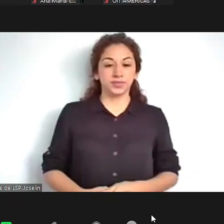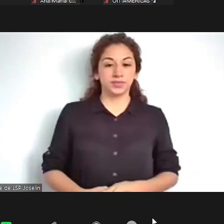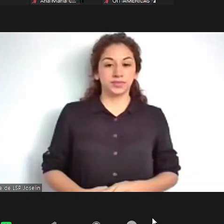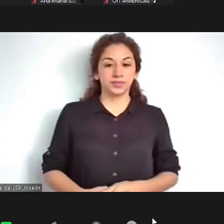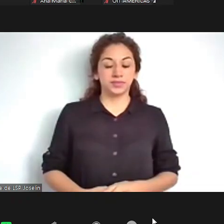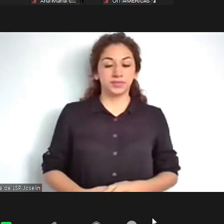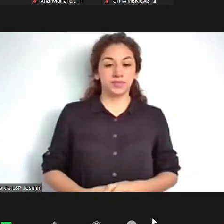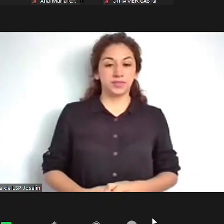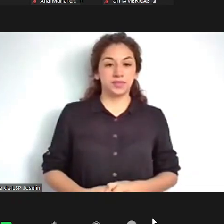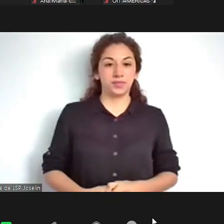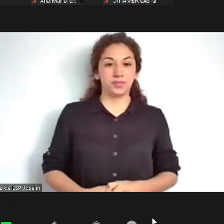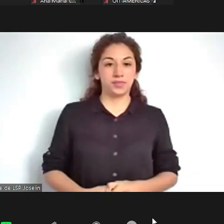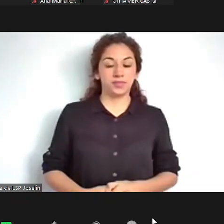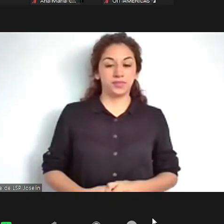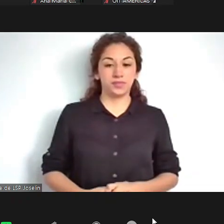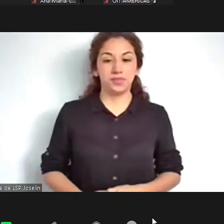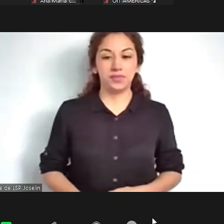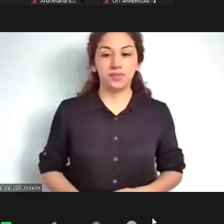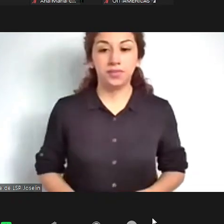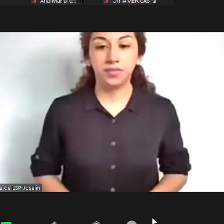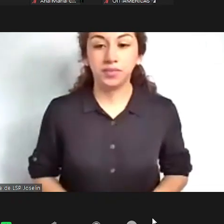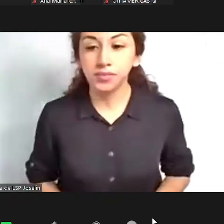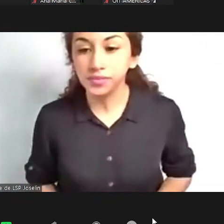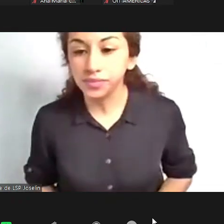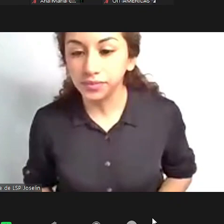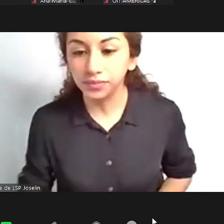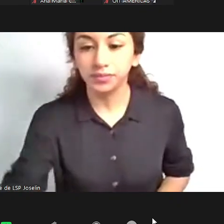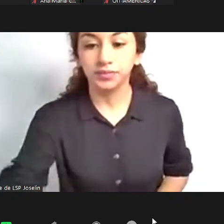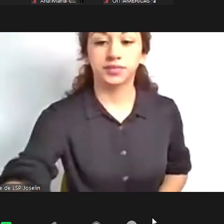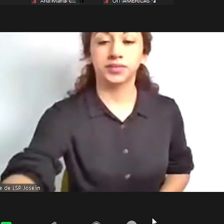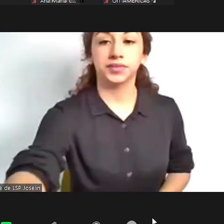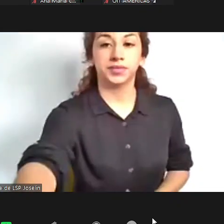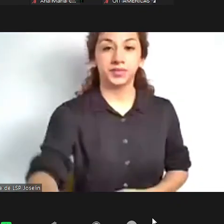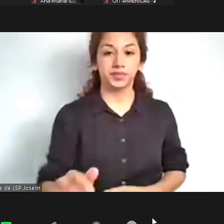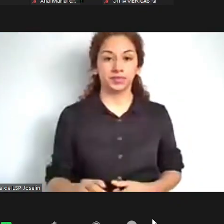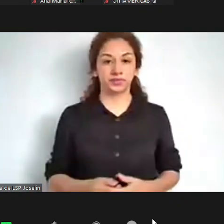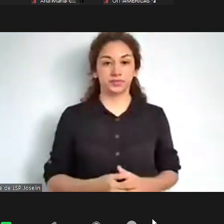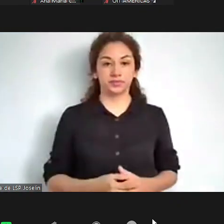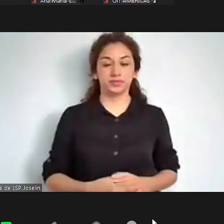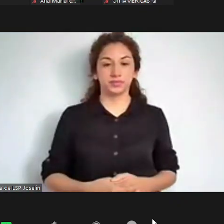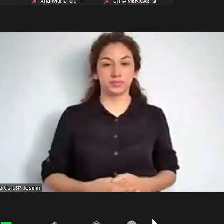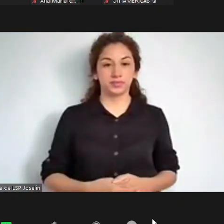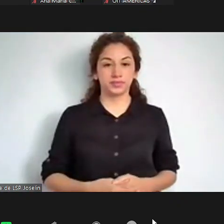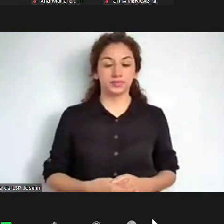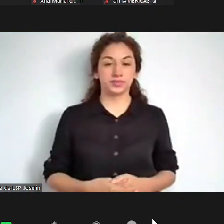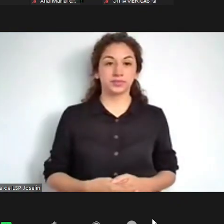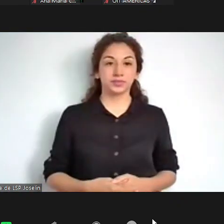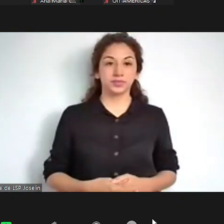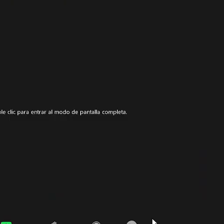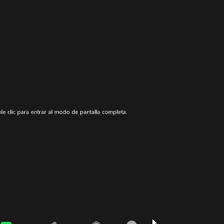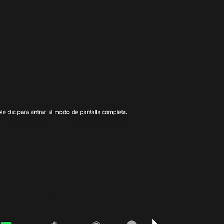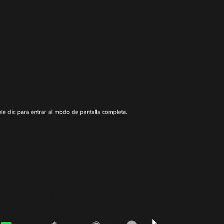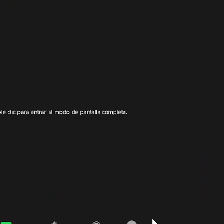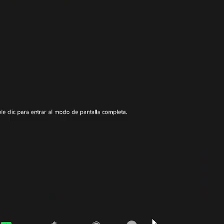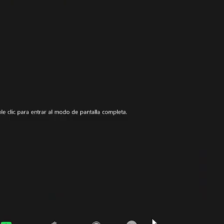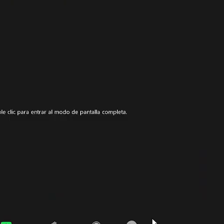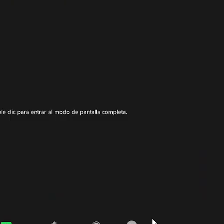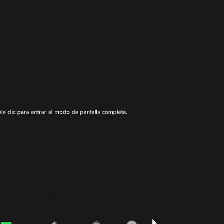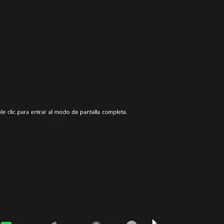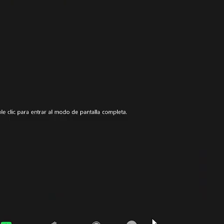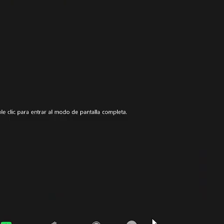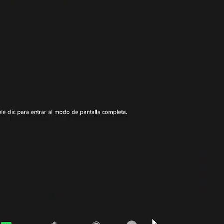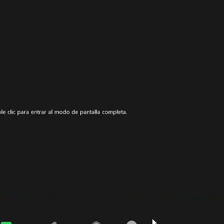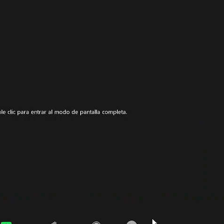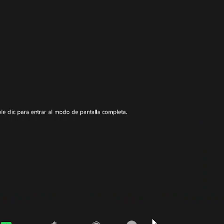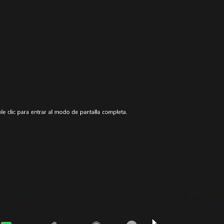participation we reiterate our thank you for the participation to mr minister of justice and the